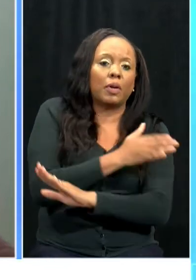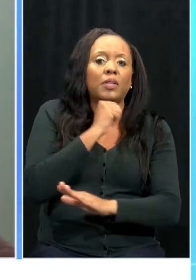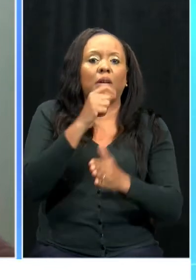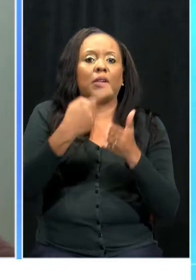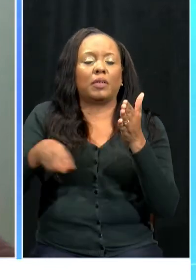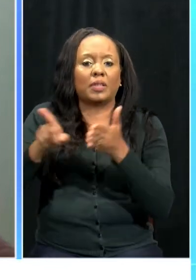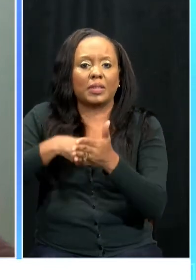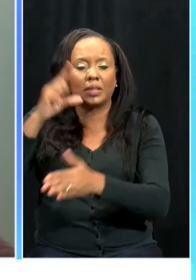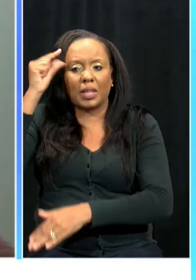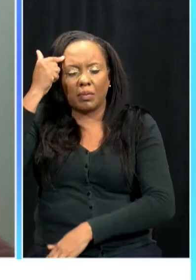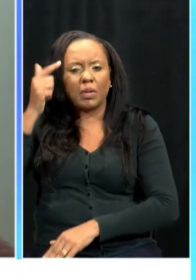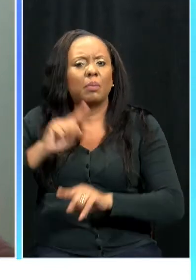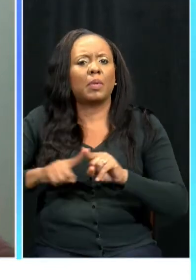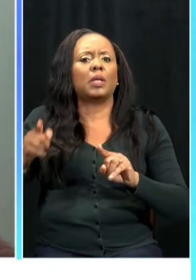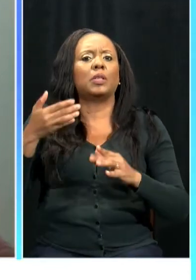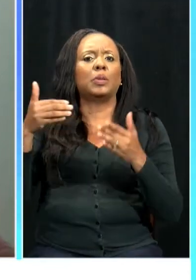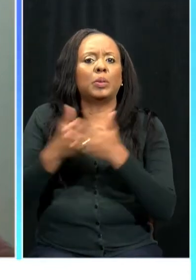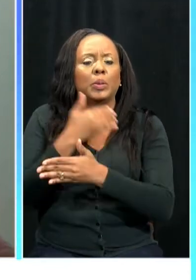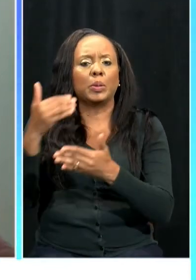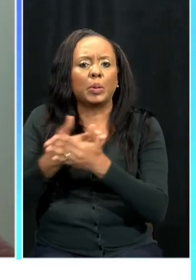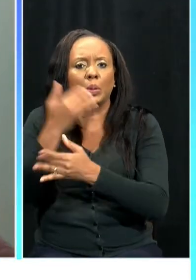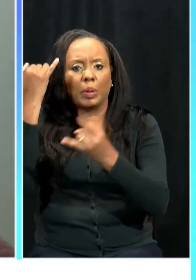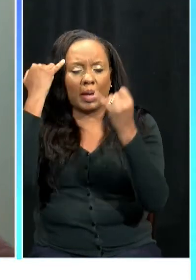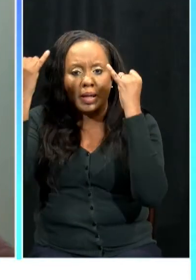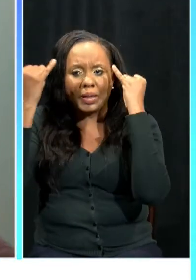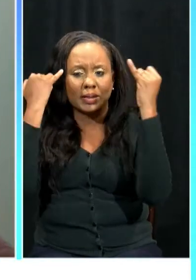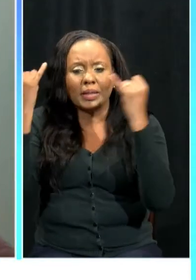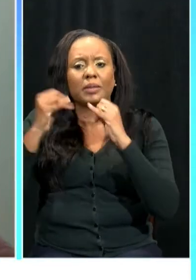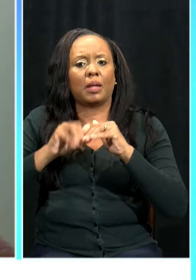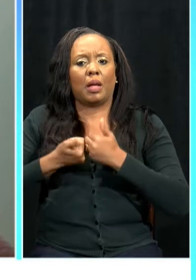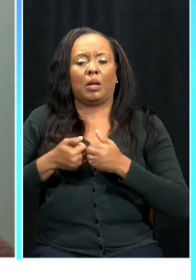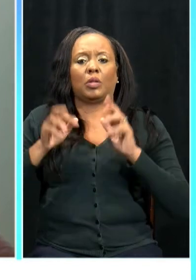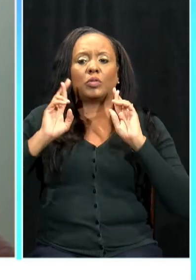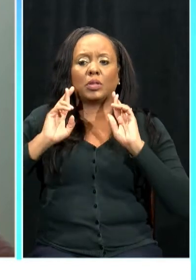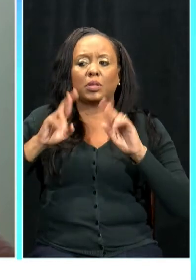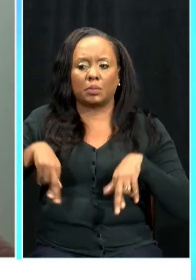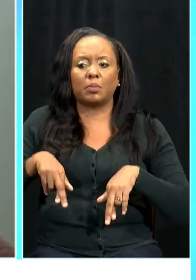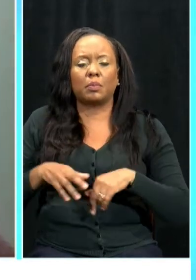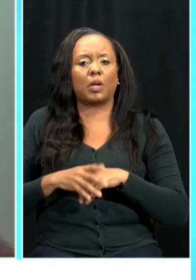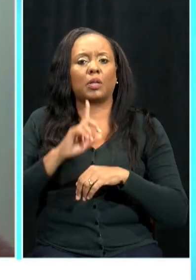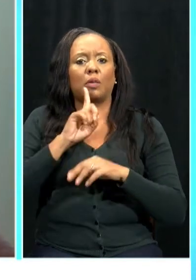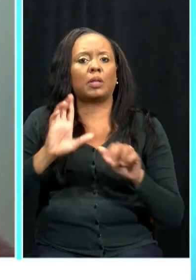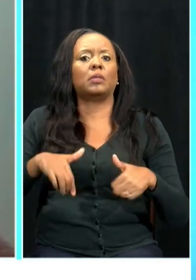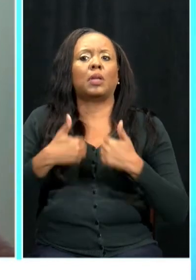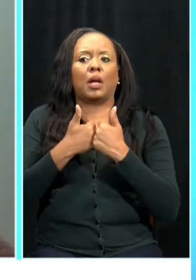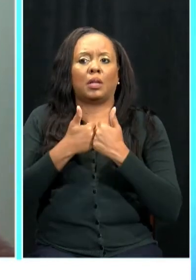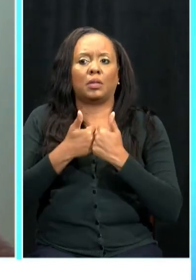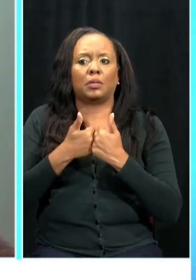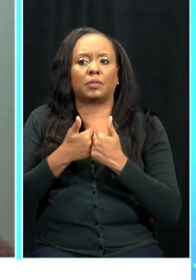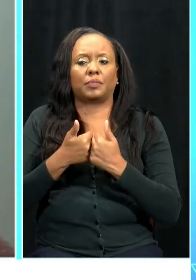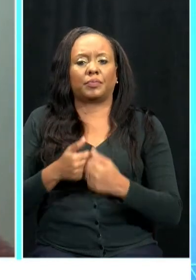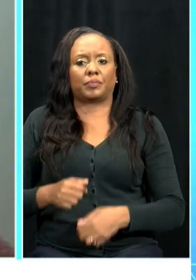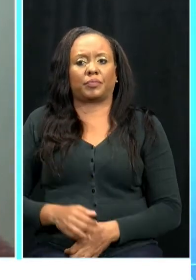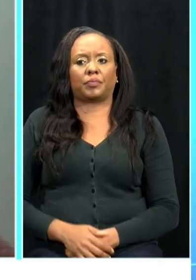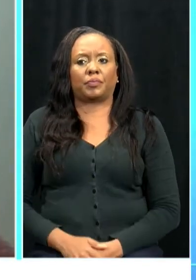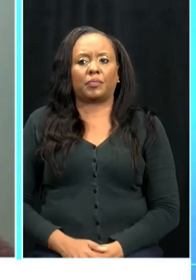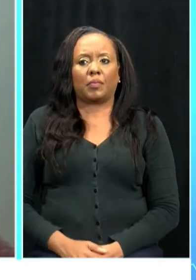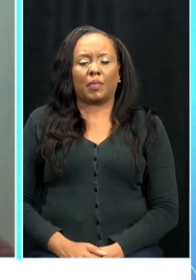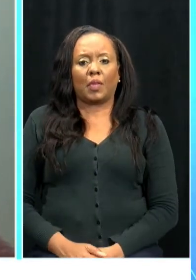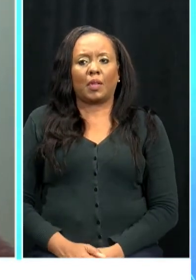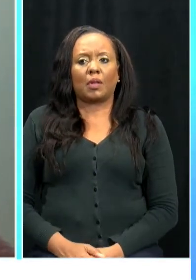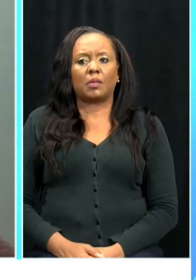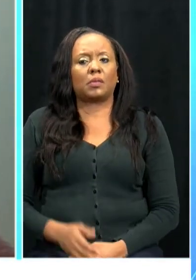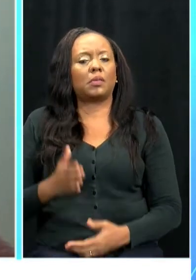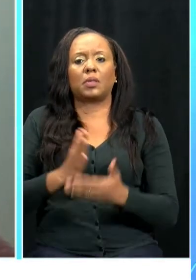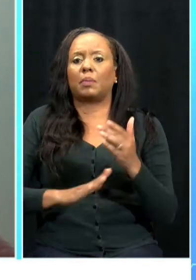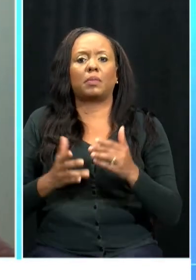government. What are the new ideas to respond to these great challenges? Some of the greatest challenges